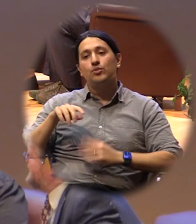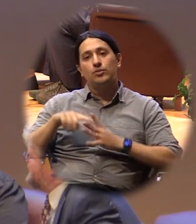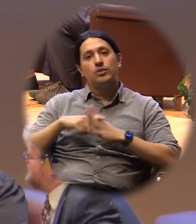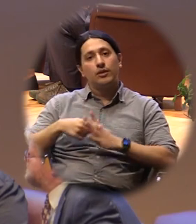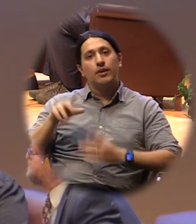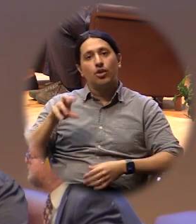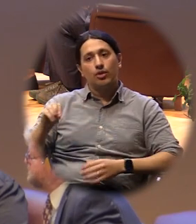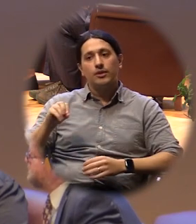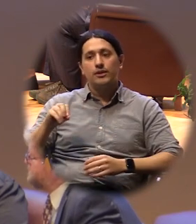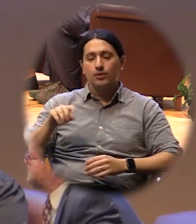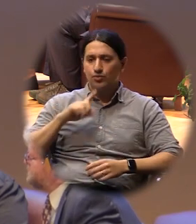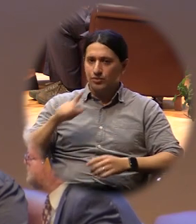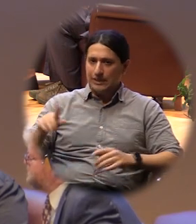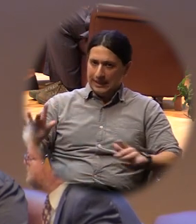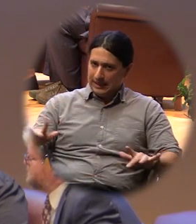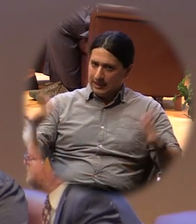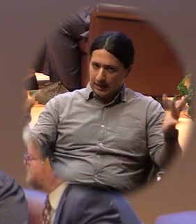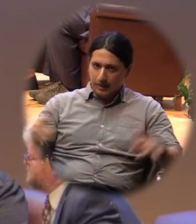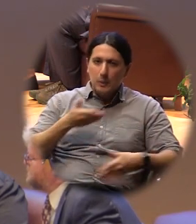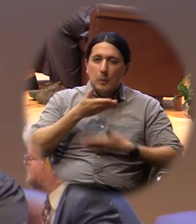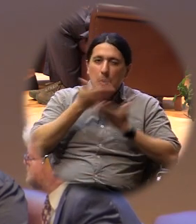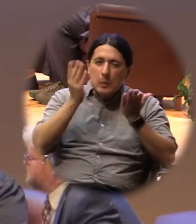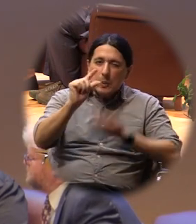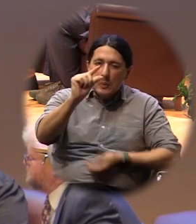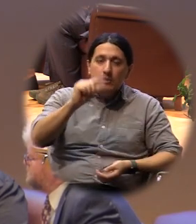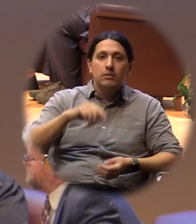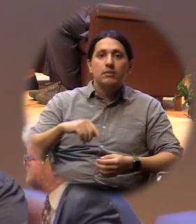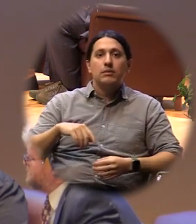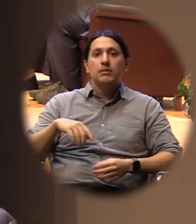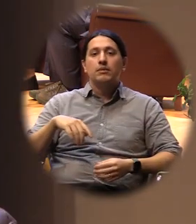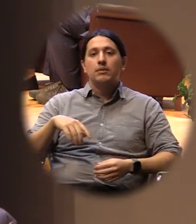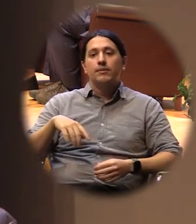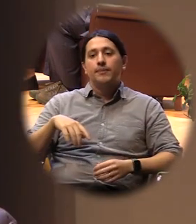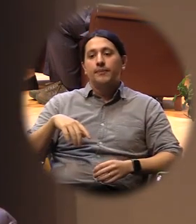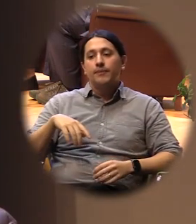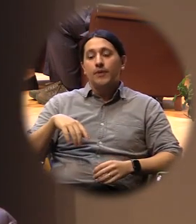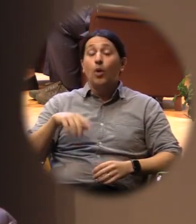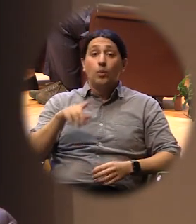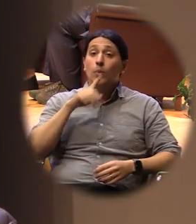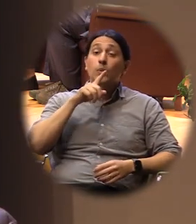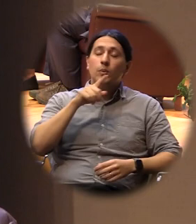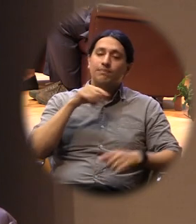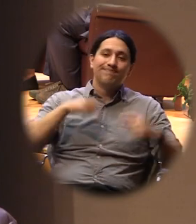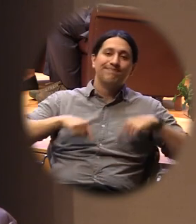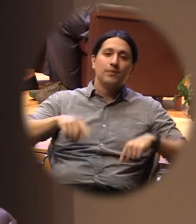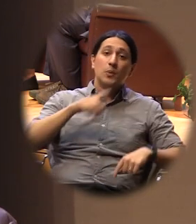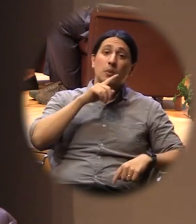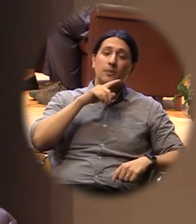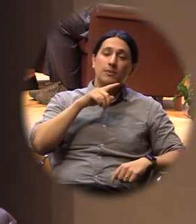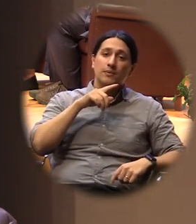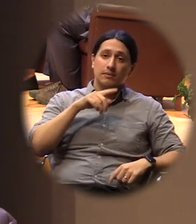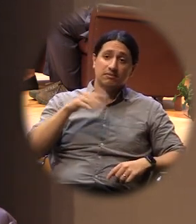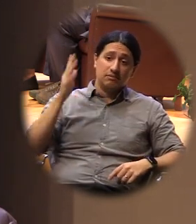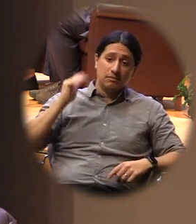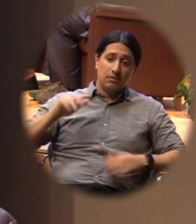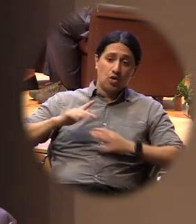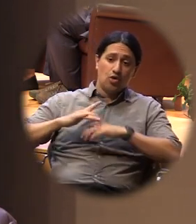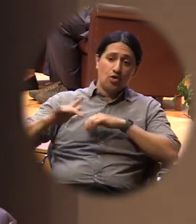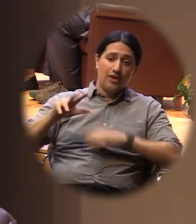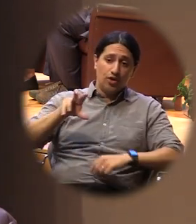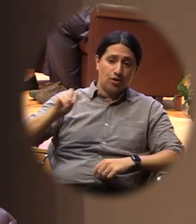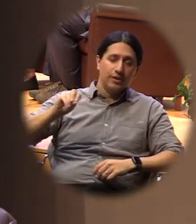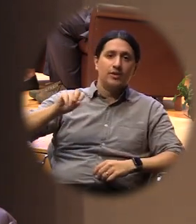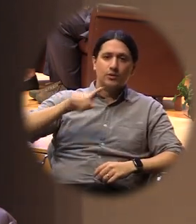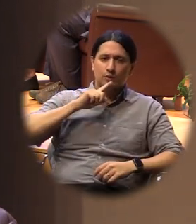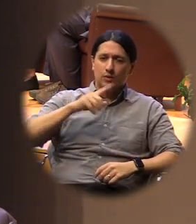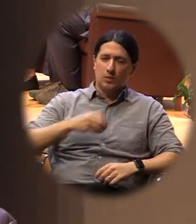starting in the 30s, it was explicitly white. That is, Arnold Gazelle, who was the person who first